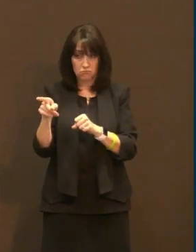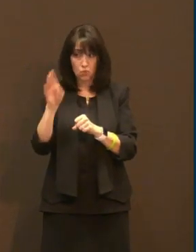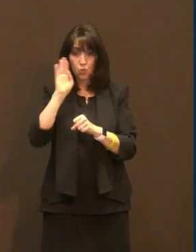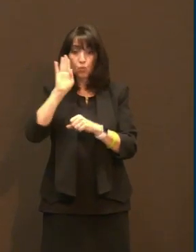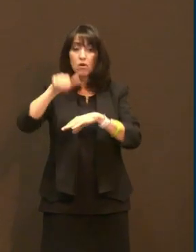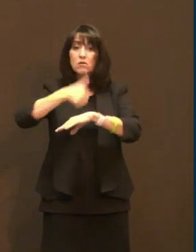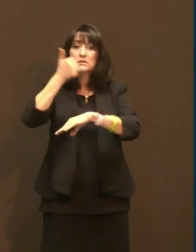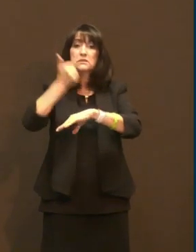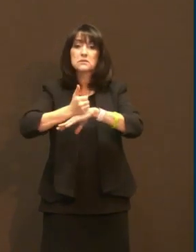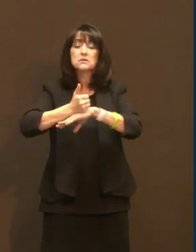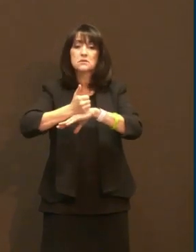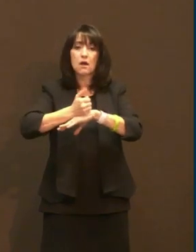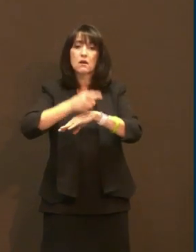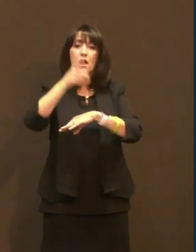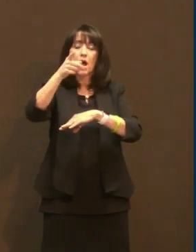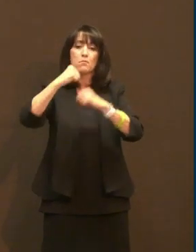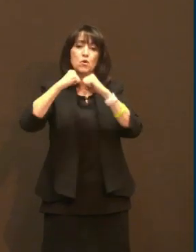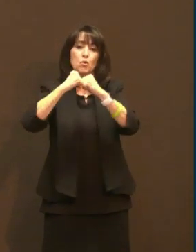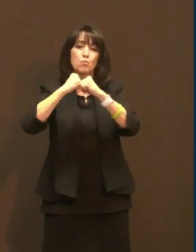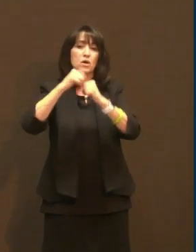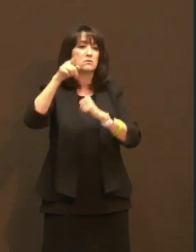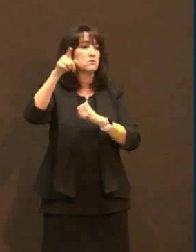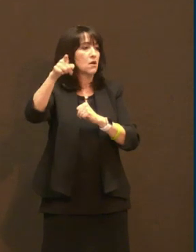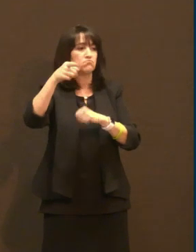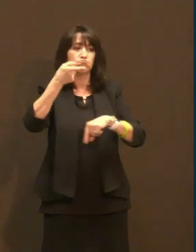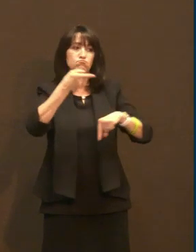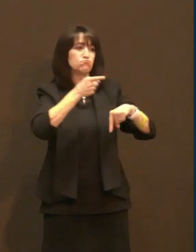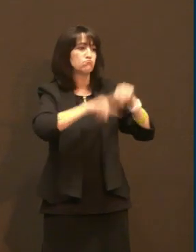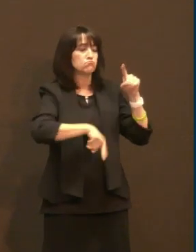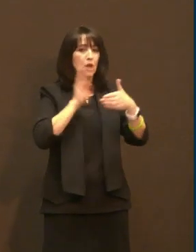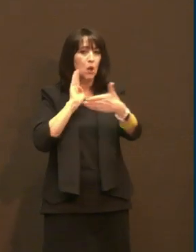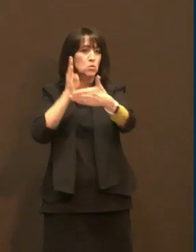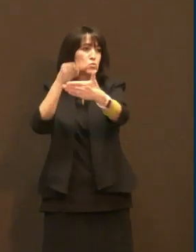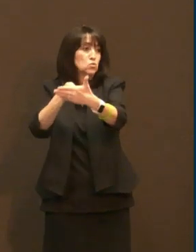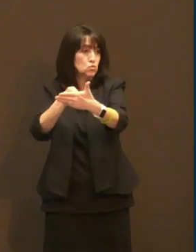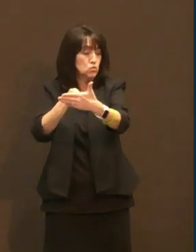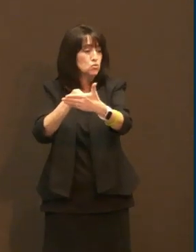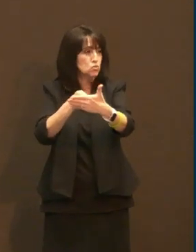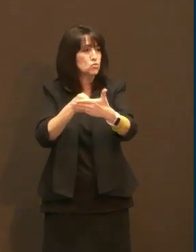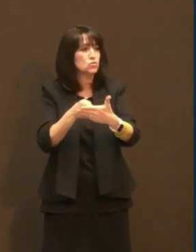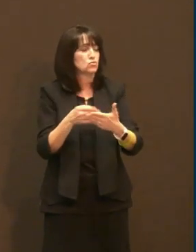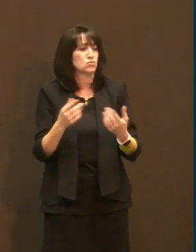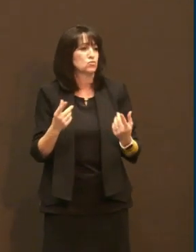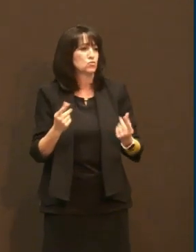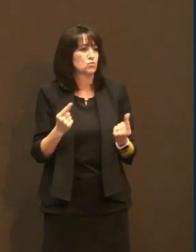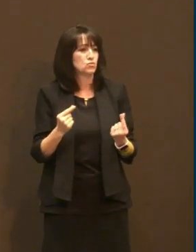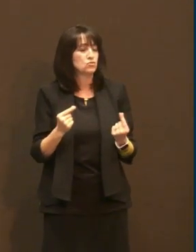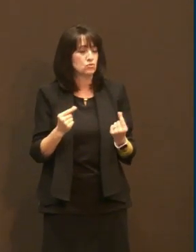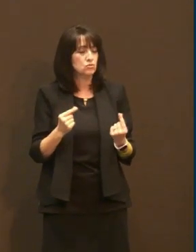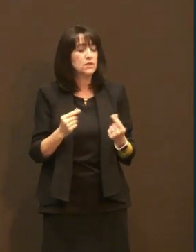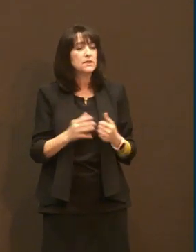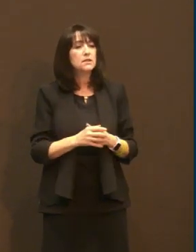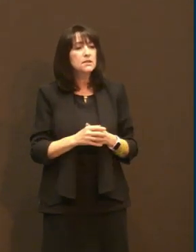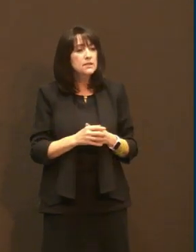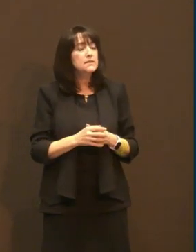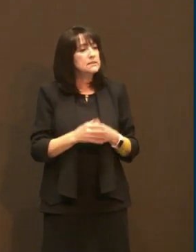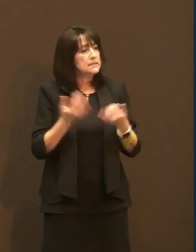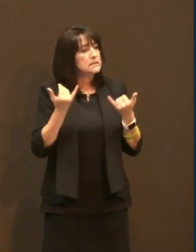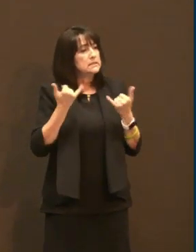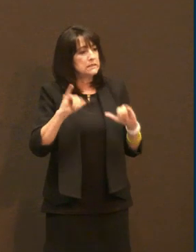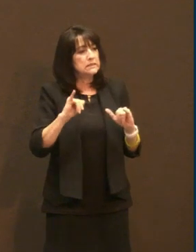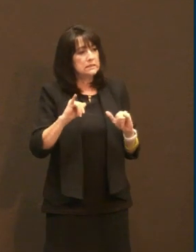we've made more progress with that issue with respect to hospitals, but I